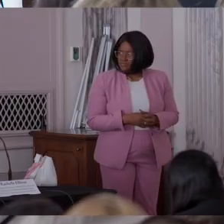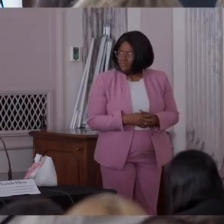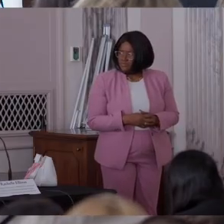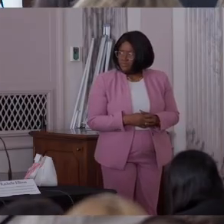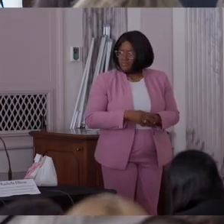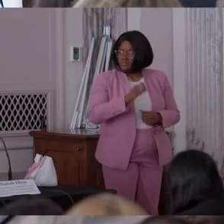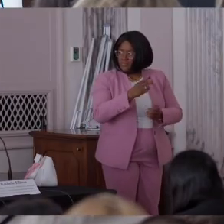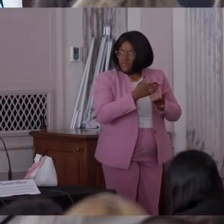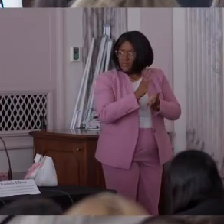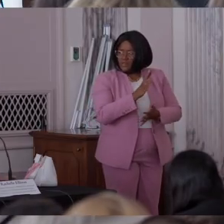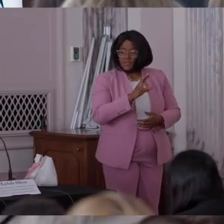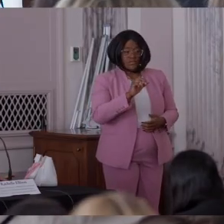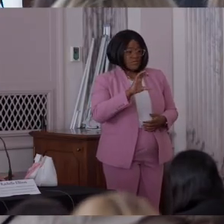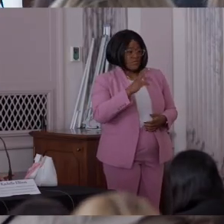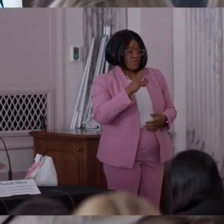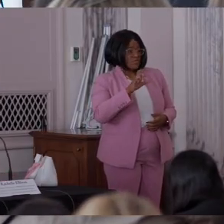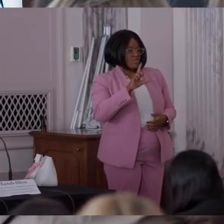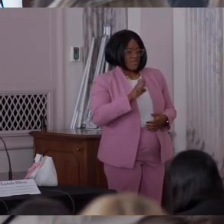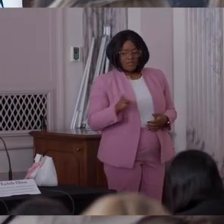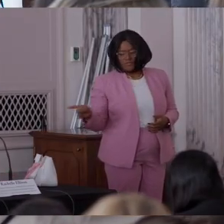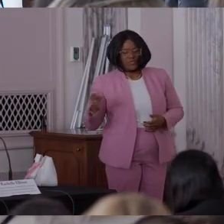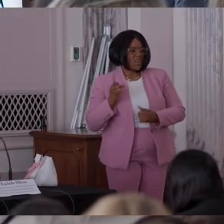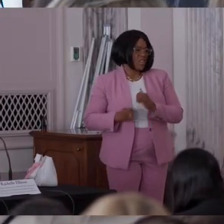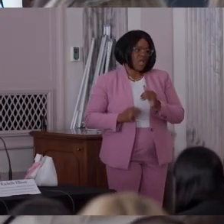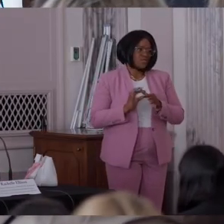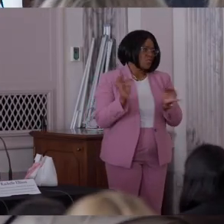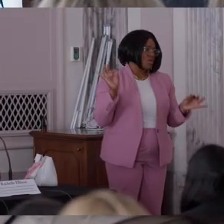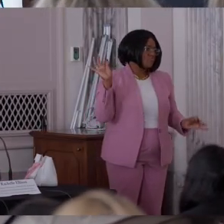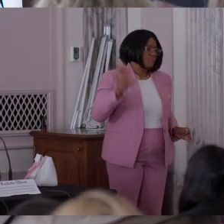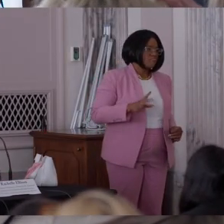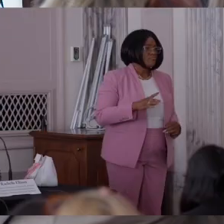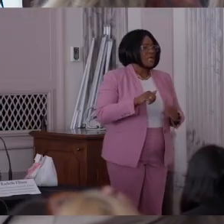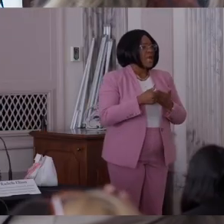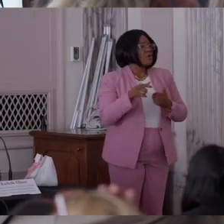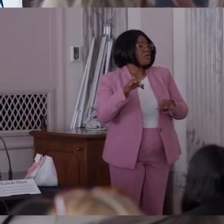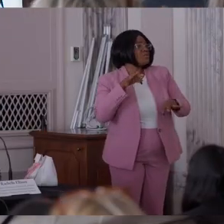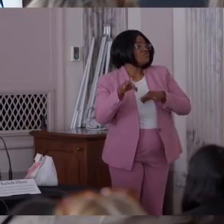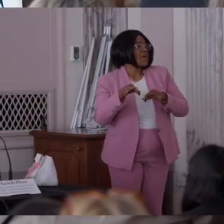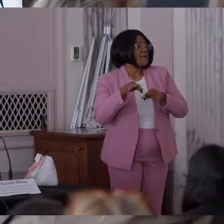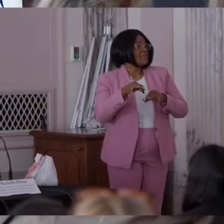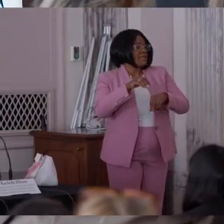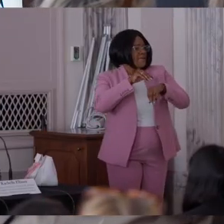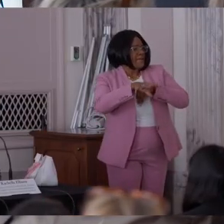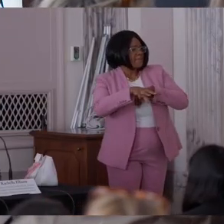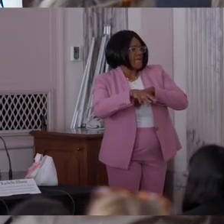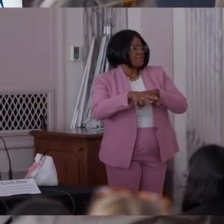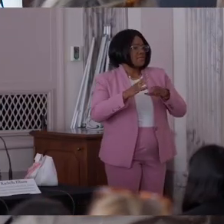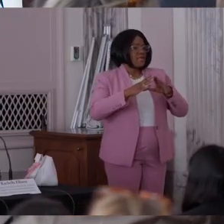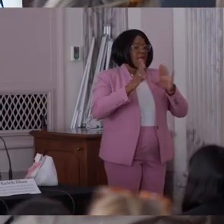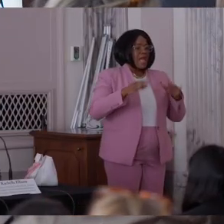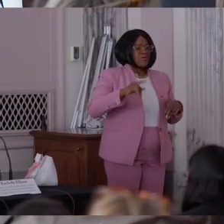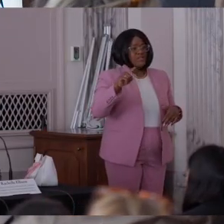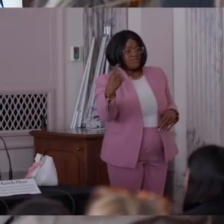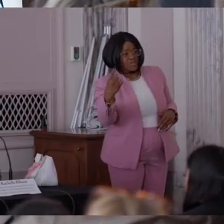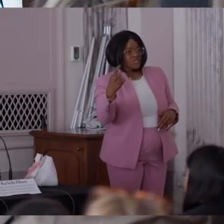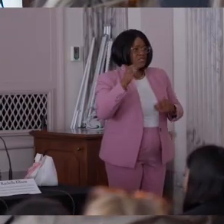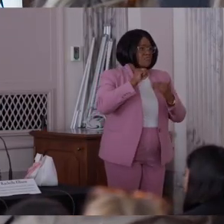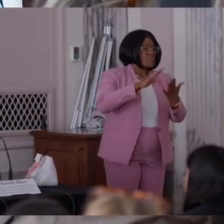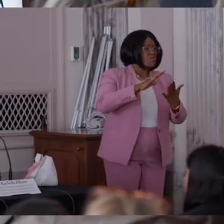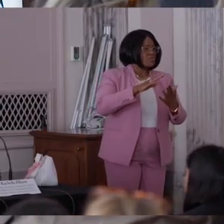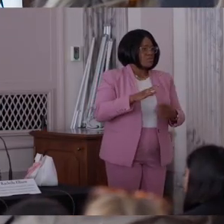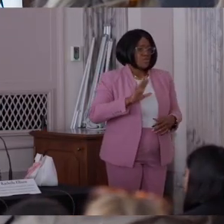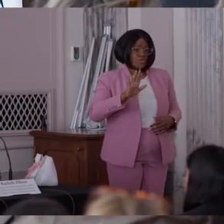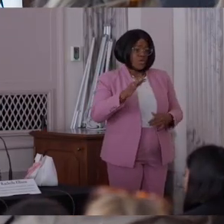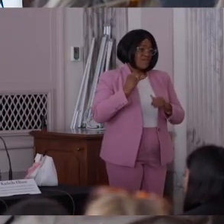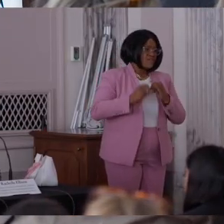All right, and Rochelle, we'd like to give you the last word. How would you describe the impact of a housing-first approach to housing, and what are